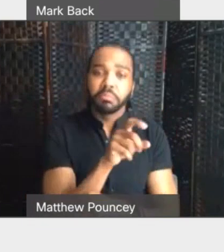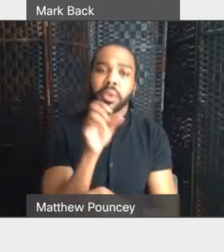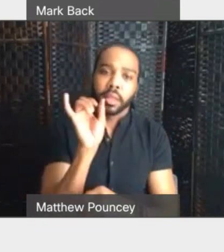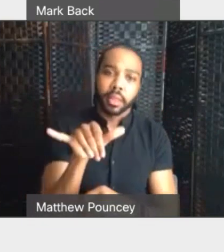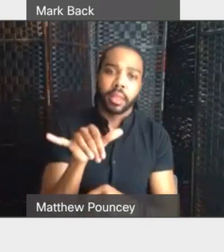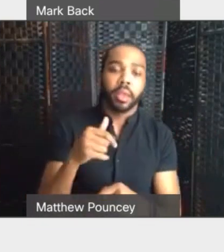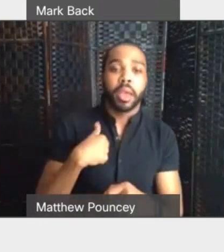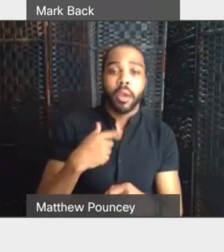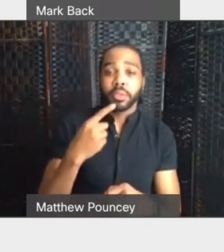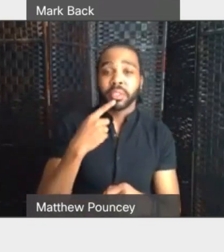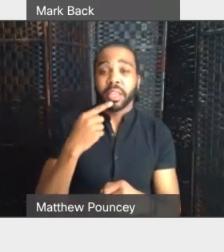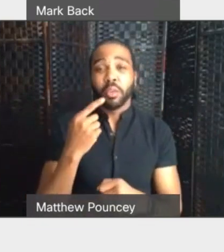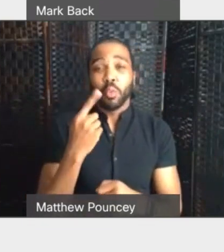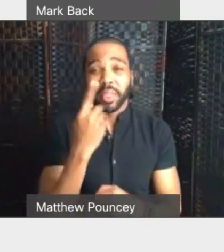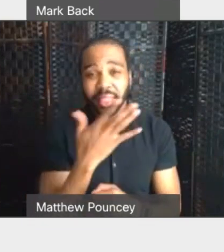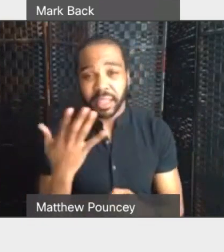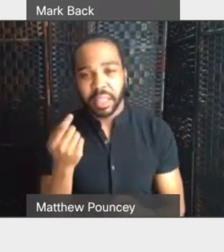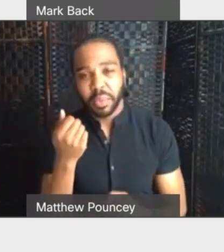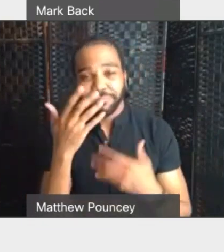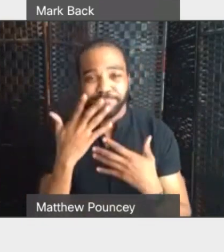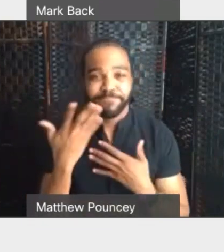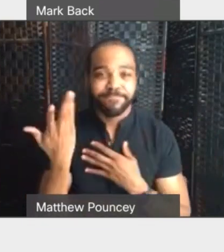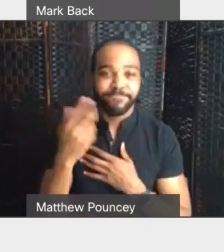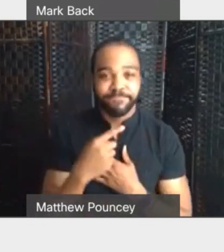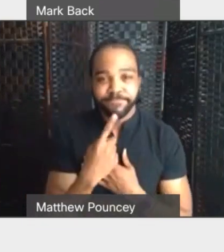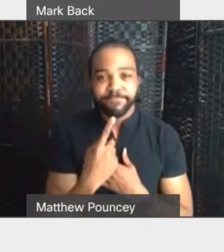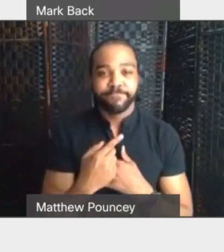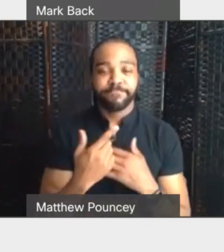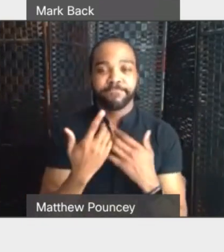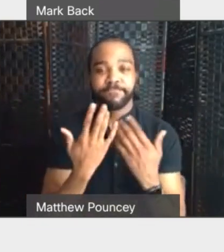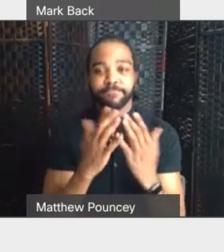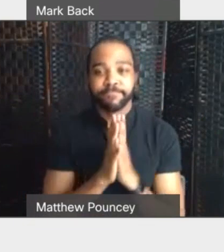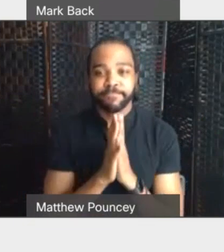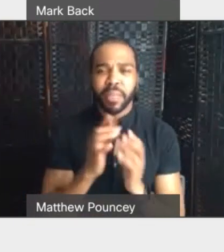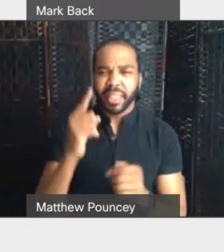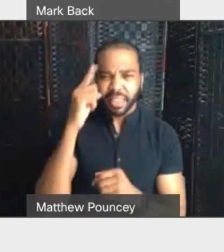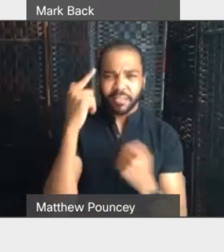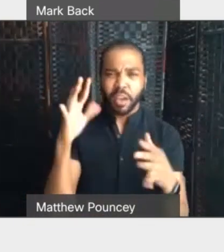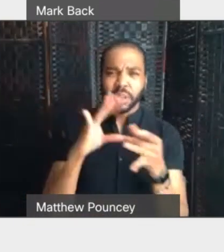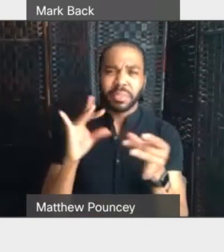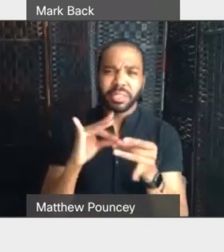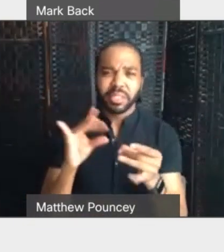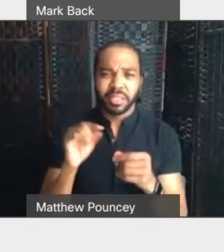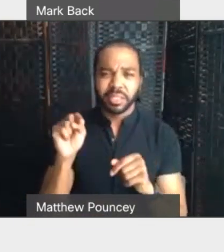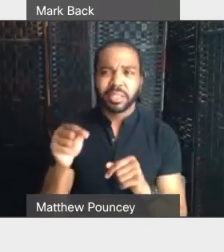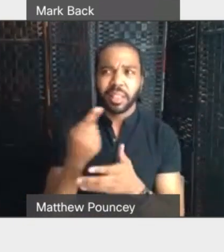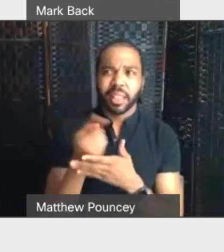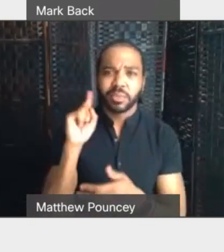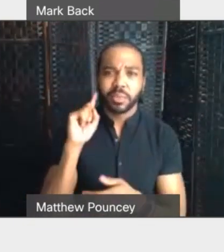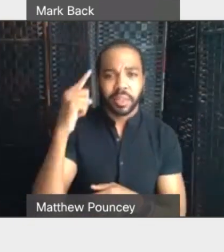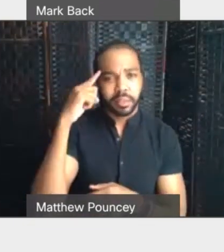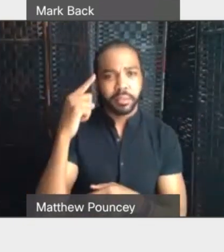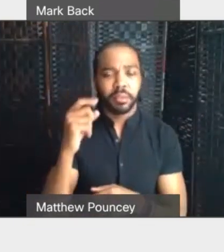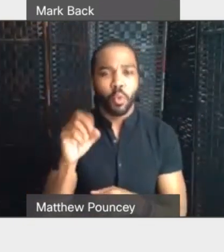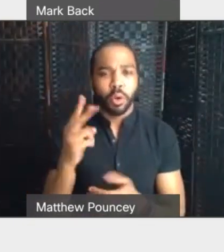what was somewhat discouraging is that, and I think I had mentioned this last week or